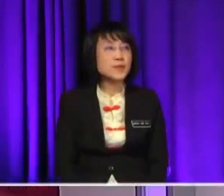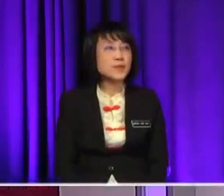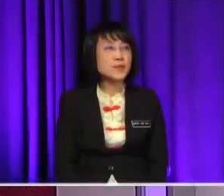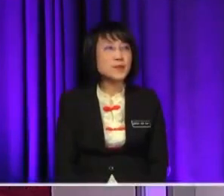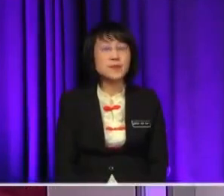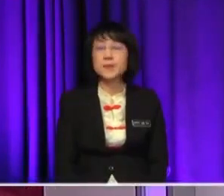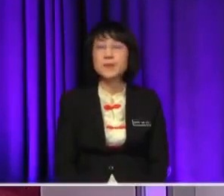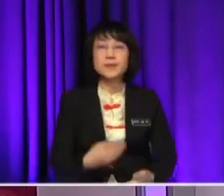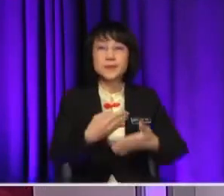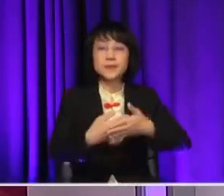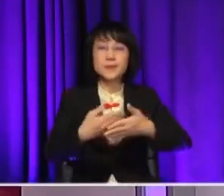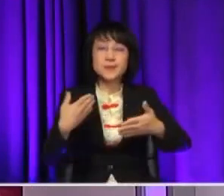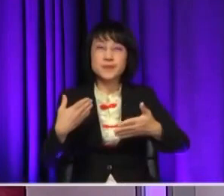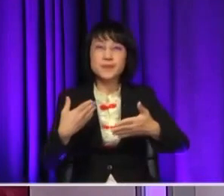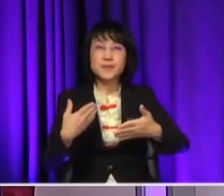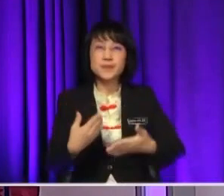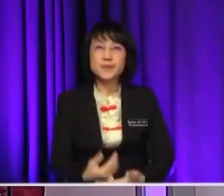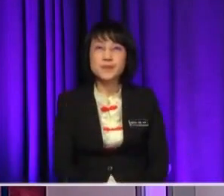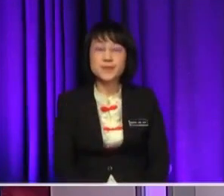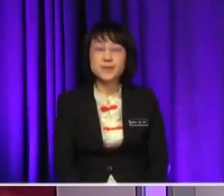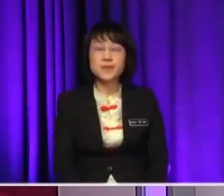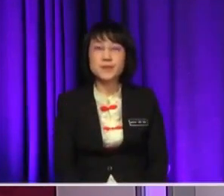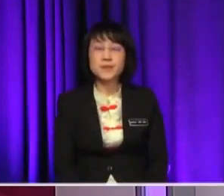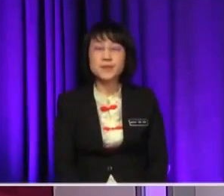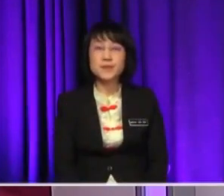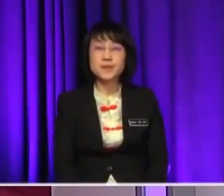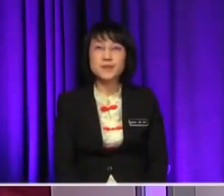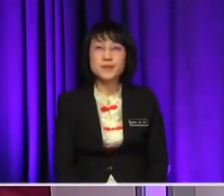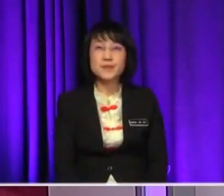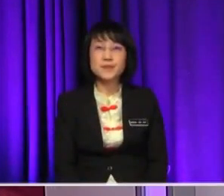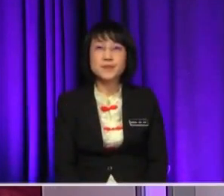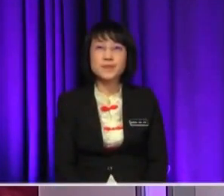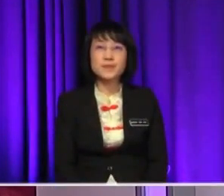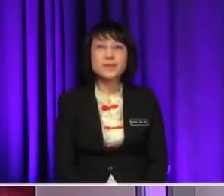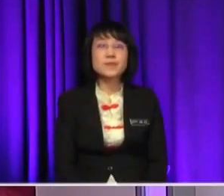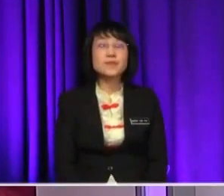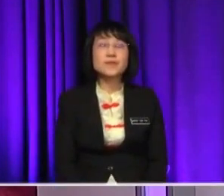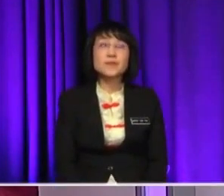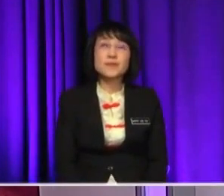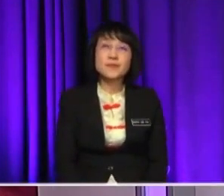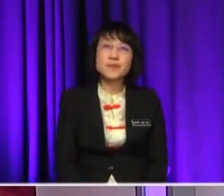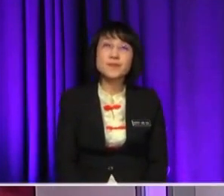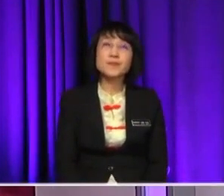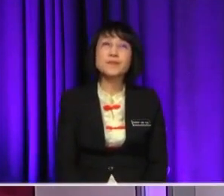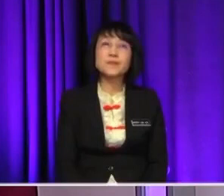now before we, I mean, of course, they need to look at the slides to see where the